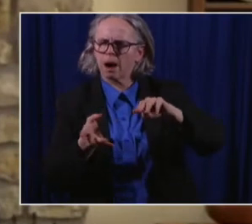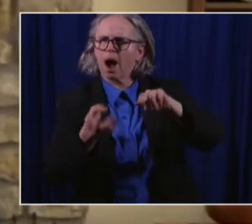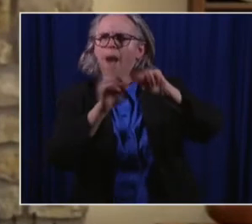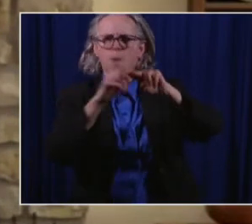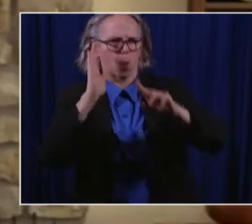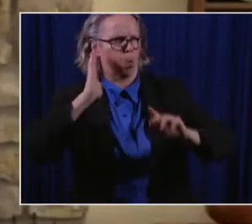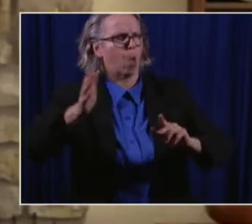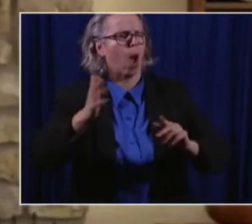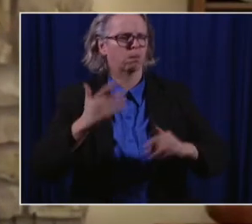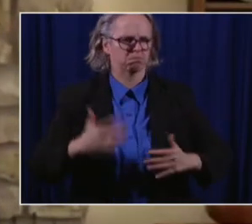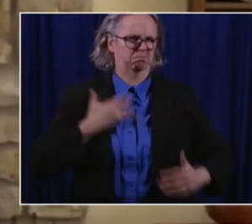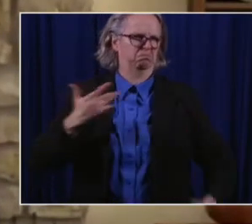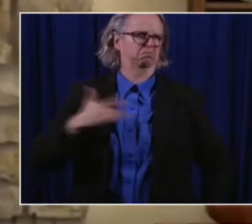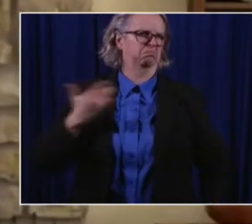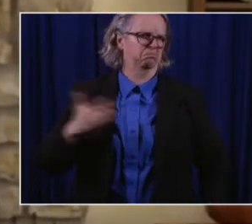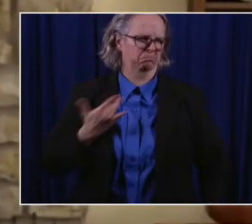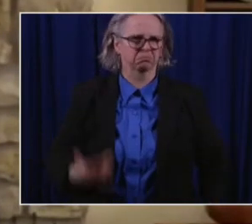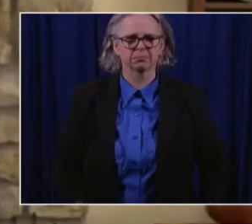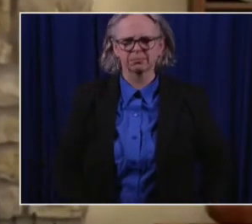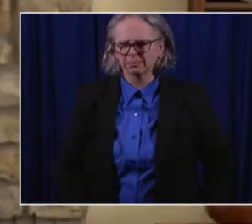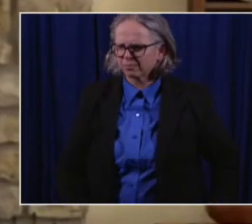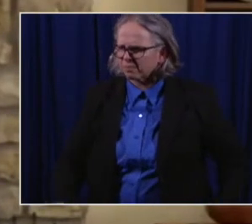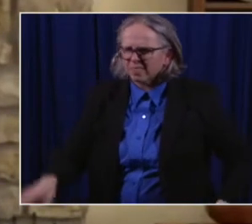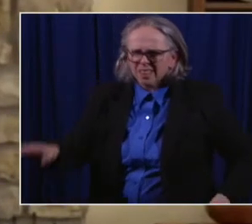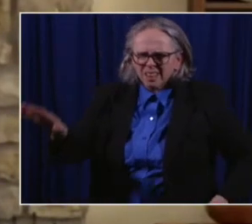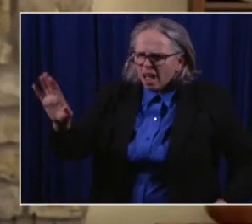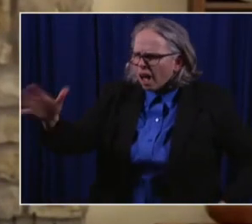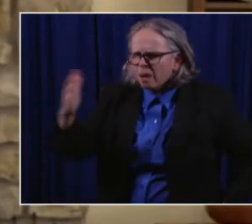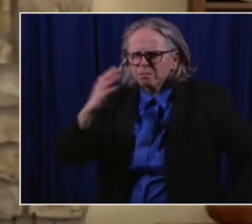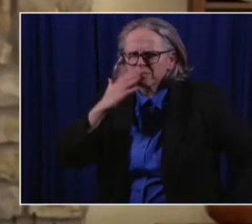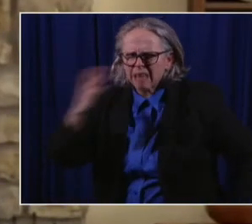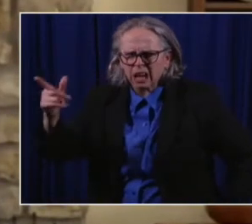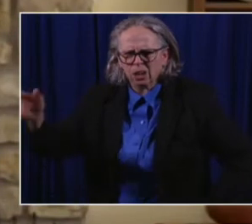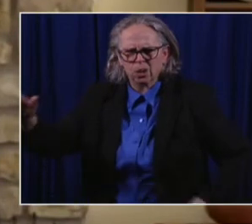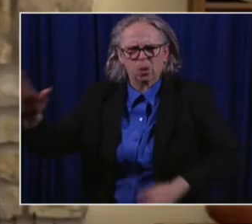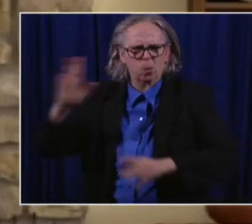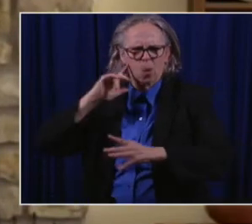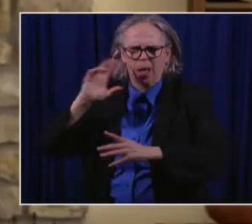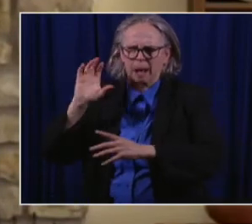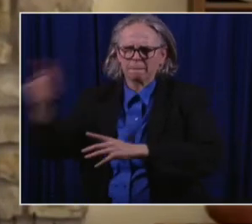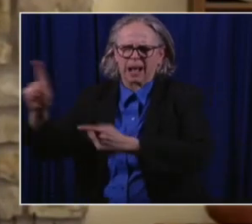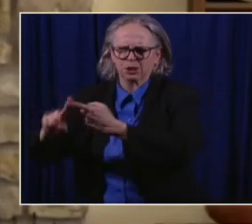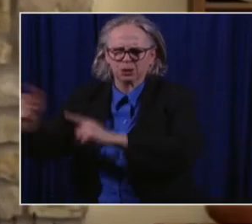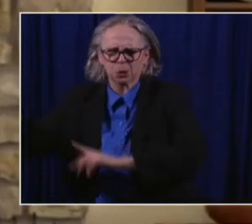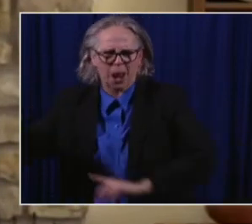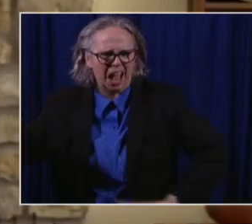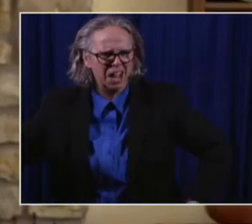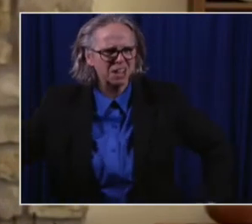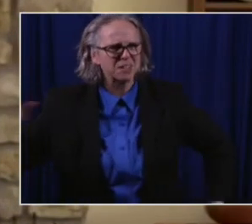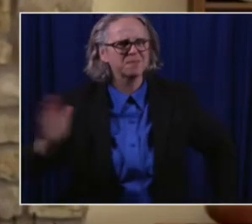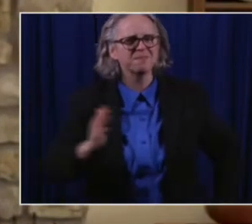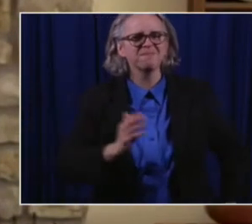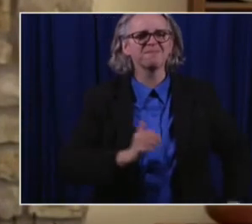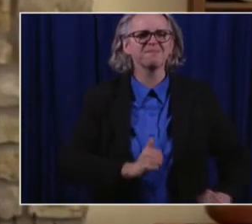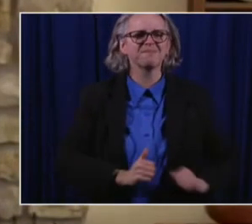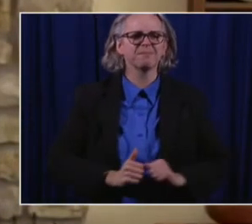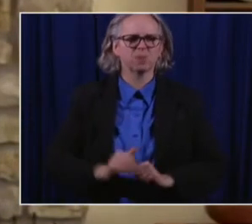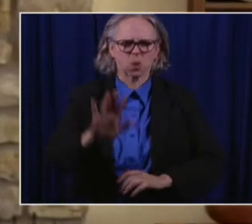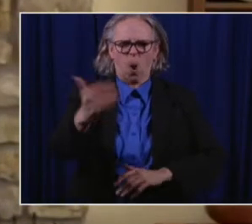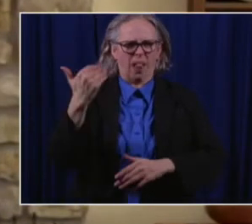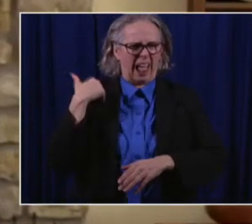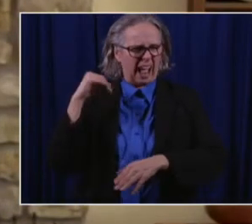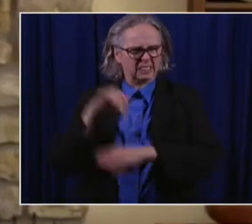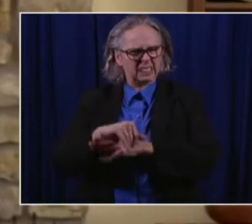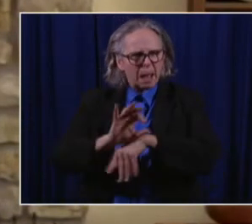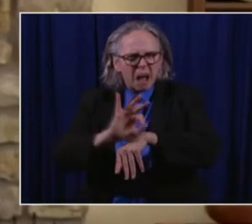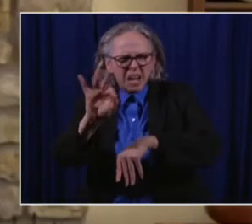you can hang on. Yes, I will. Appreciate it very much. Last night at 9 o'clock, I had the privilege of being on the phone with a